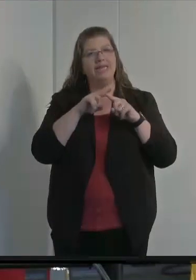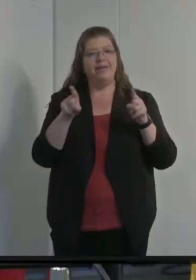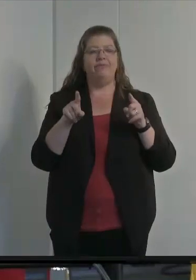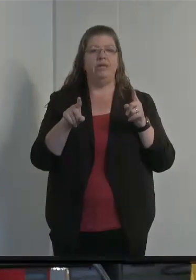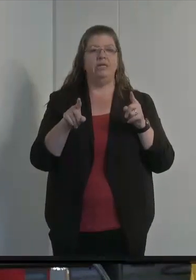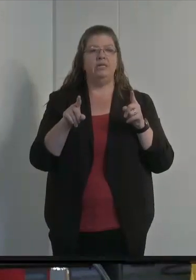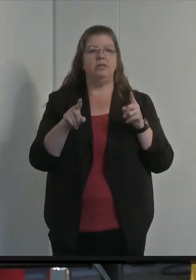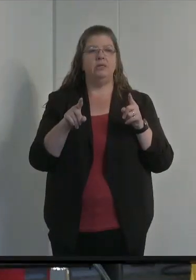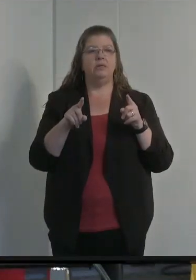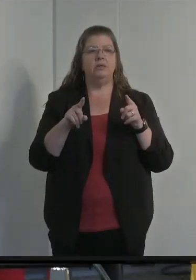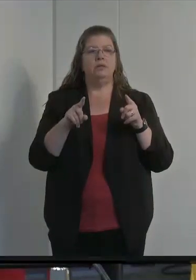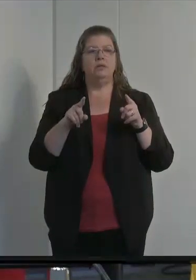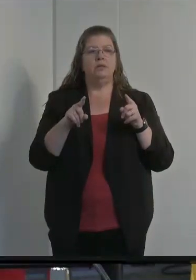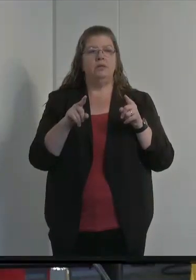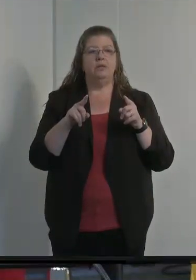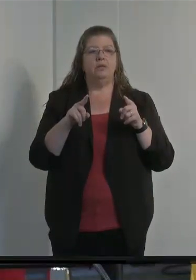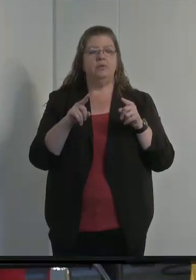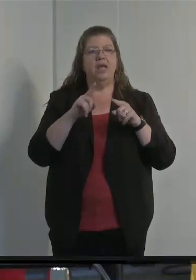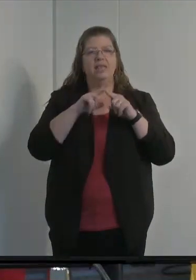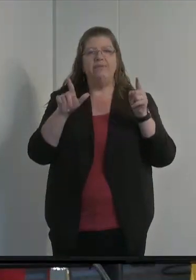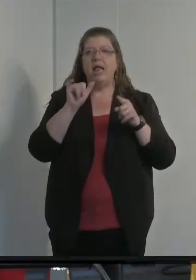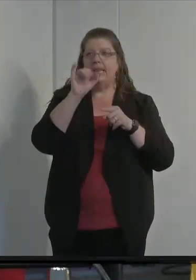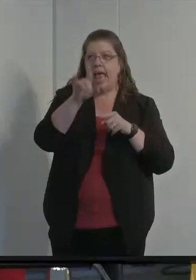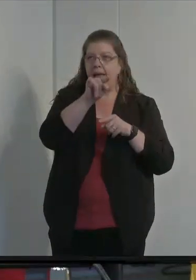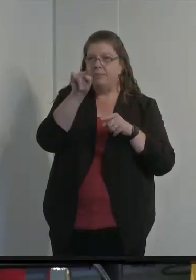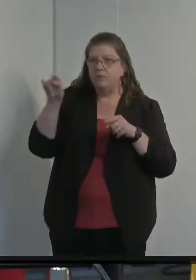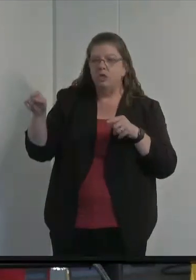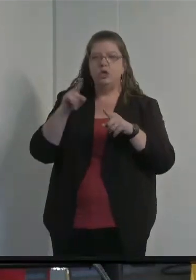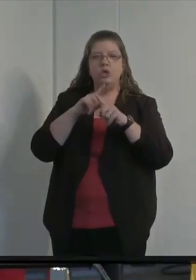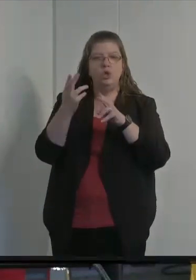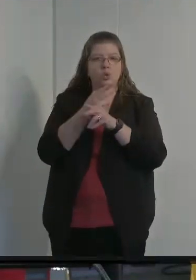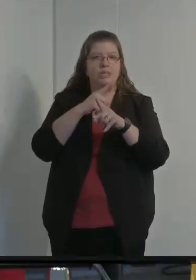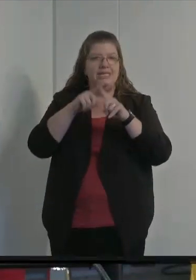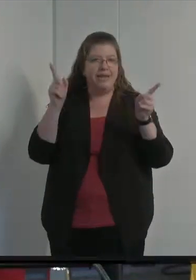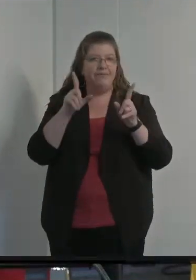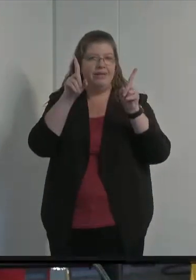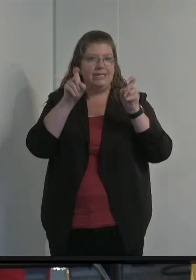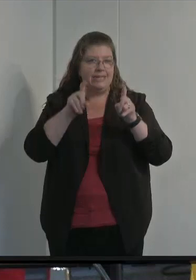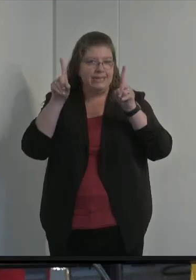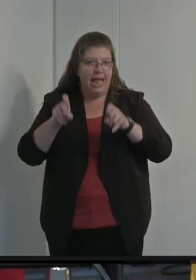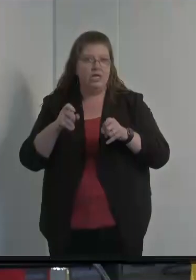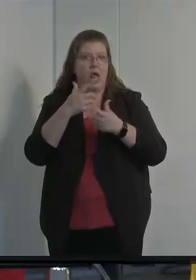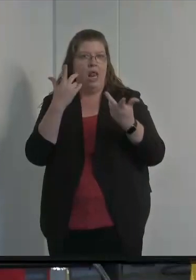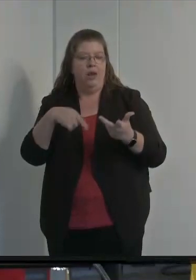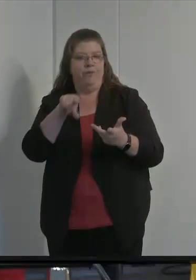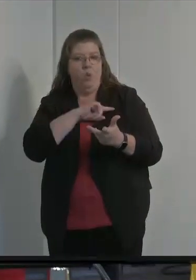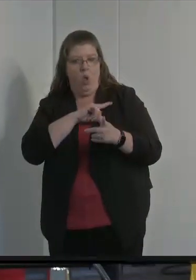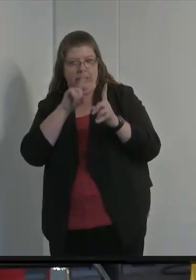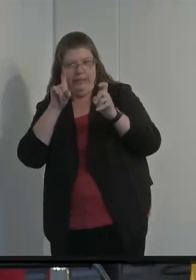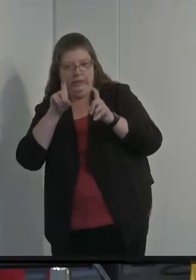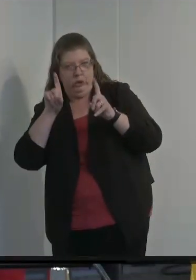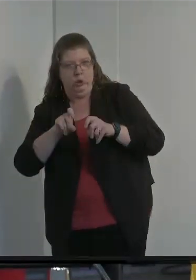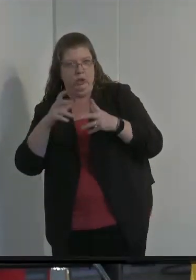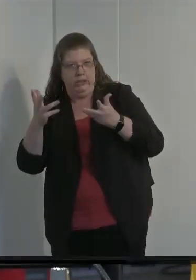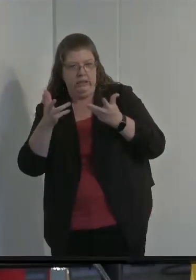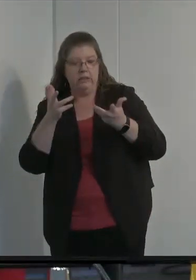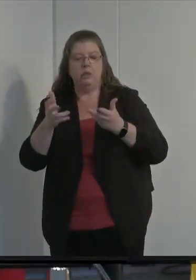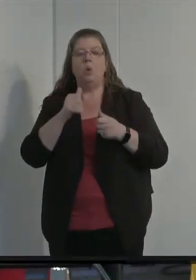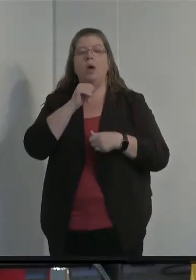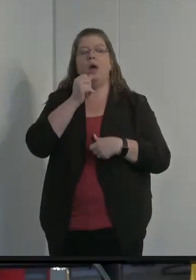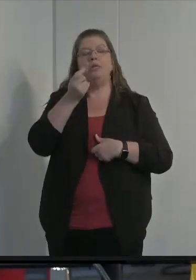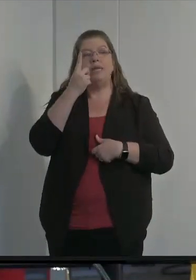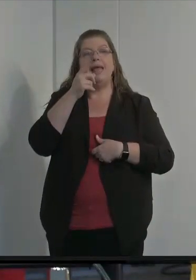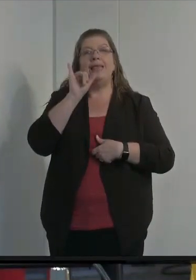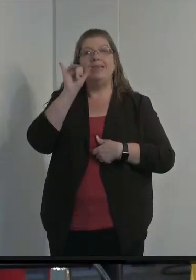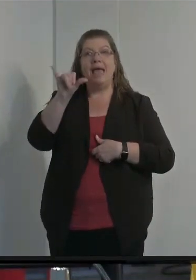platforms that are used in different labs, and obviously there's a lot of quality assurance that goes with that. So it has